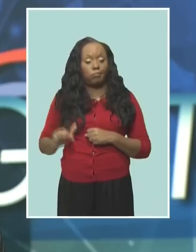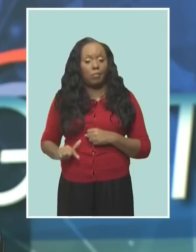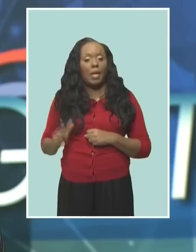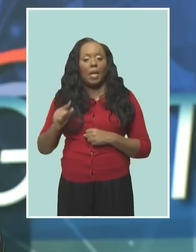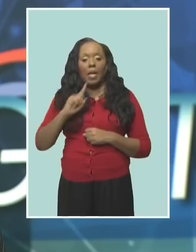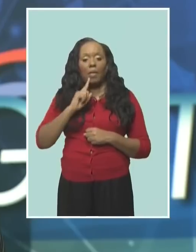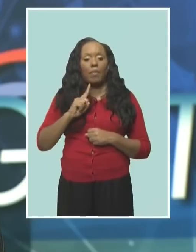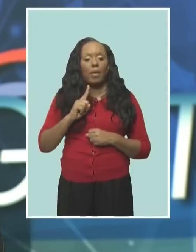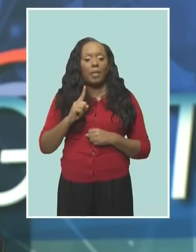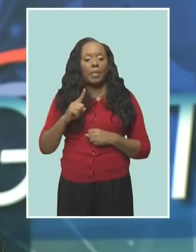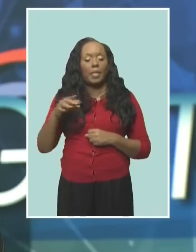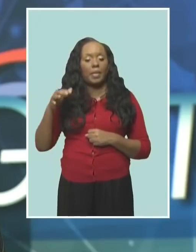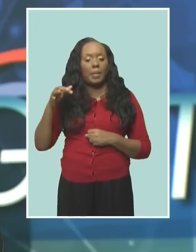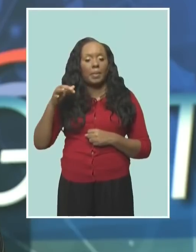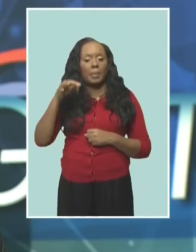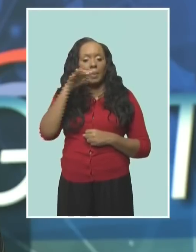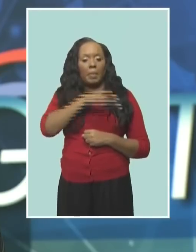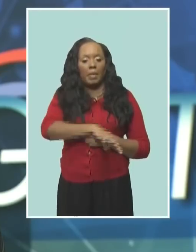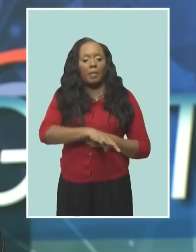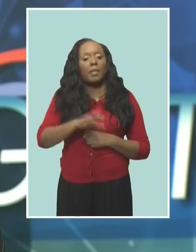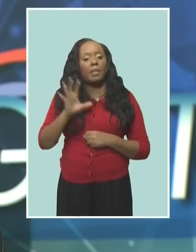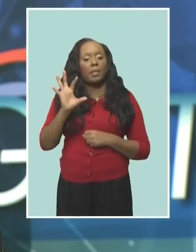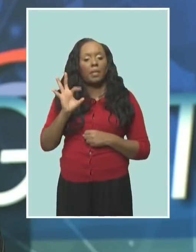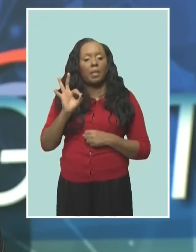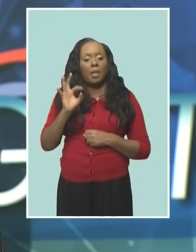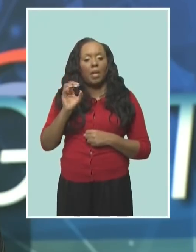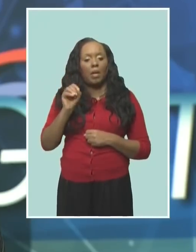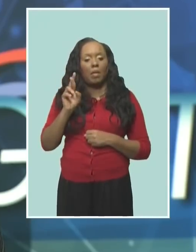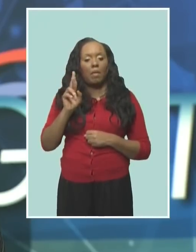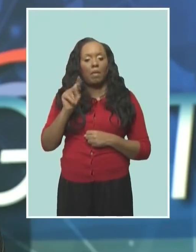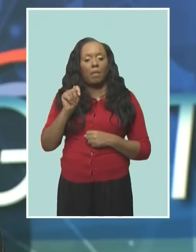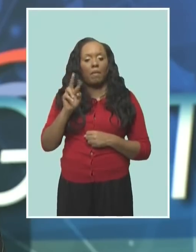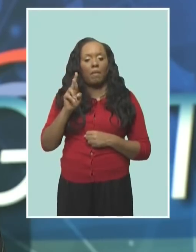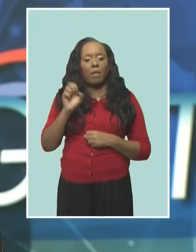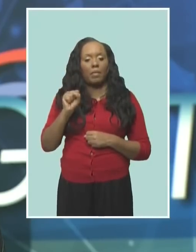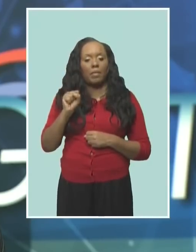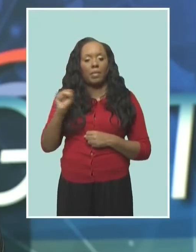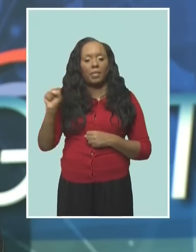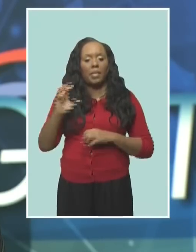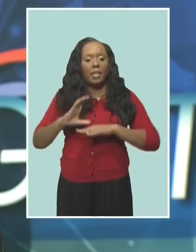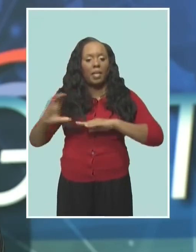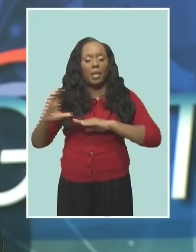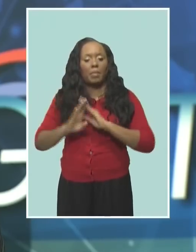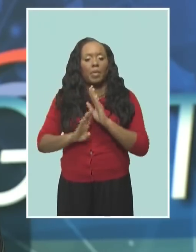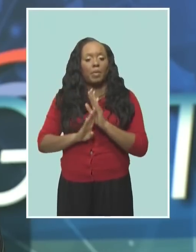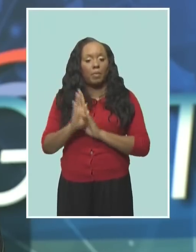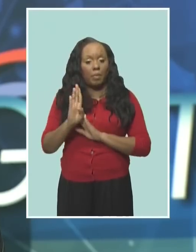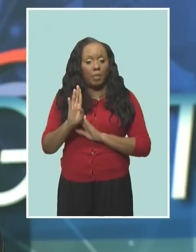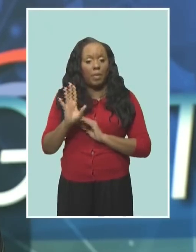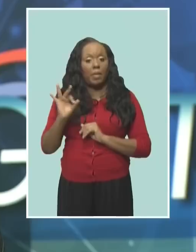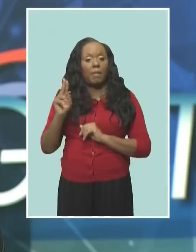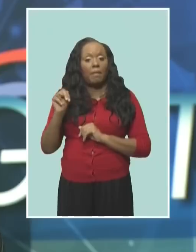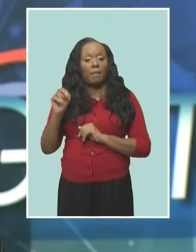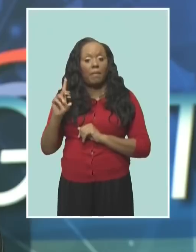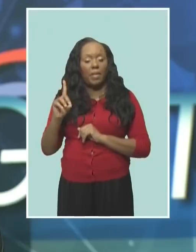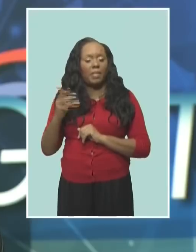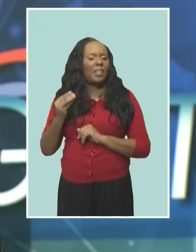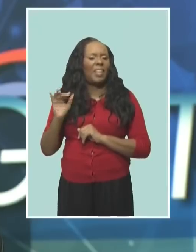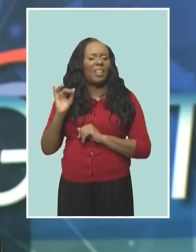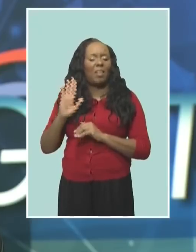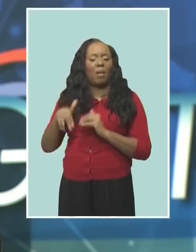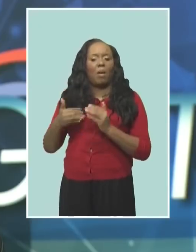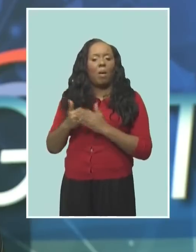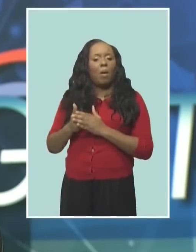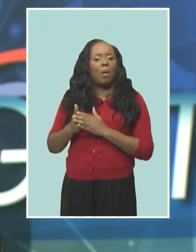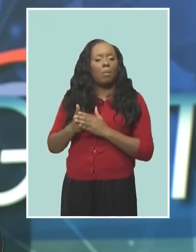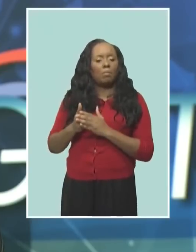to investors in the June quarterly report for the Fortress Caribbean Growth Fund, the Fortress Caribbean High Interest Fund, and the Caribbean